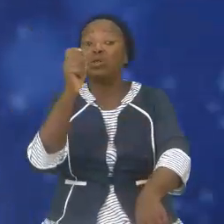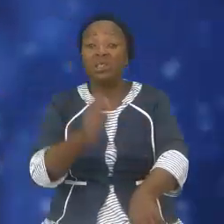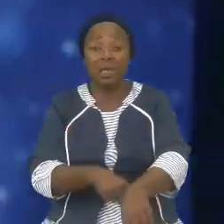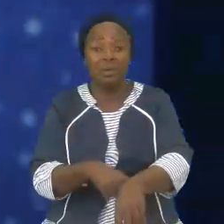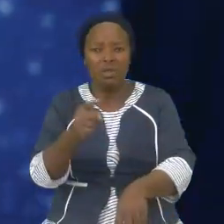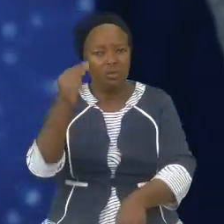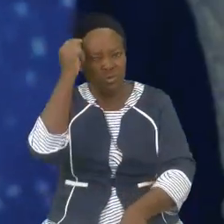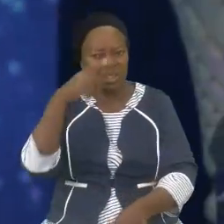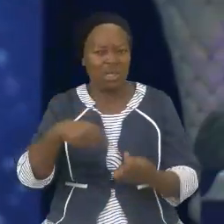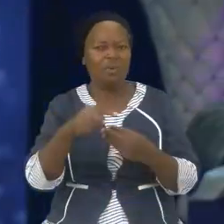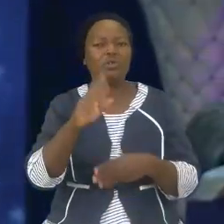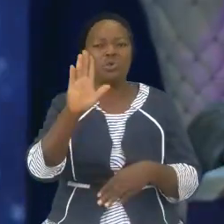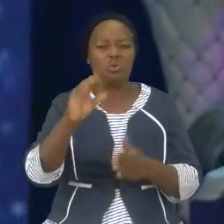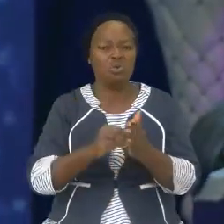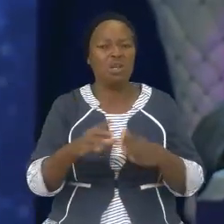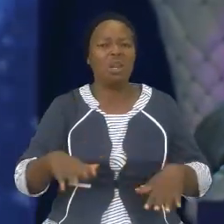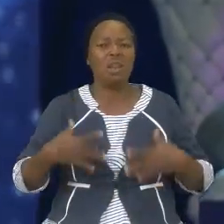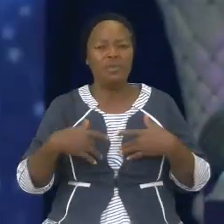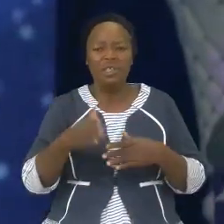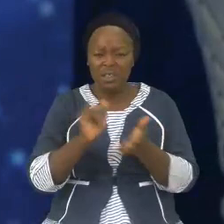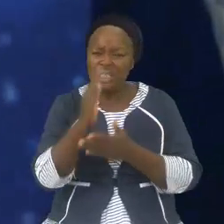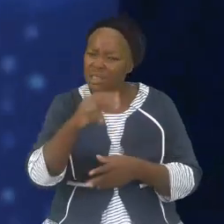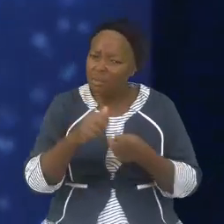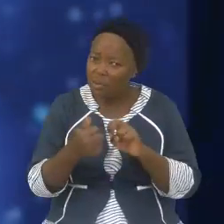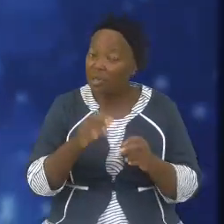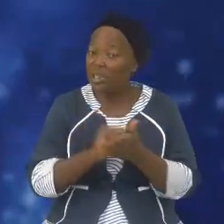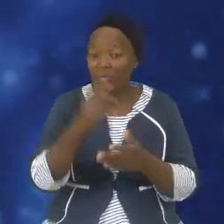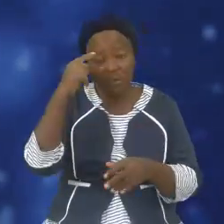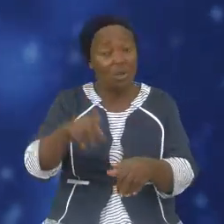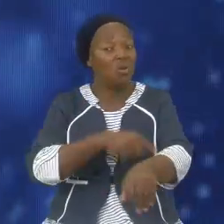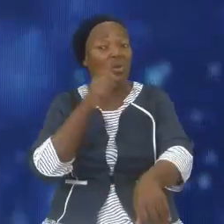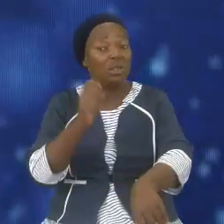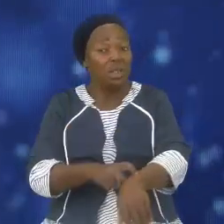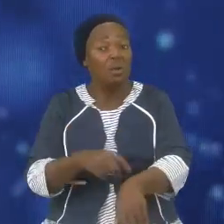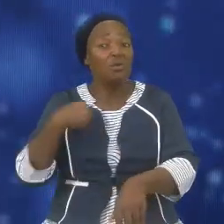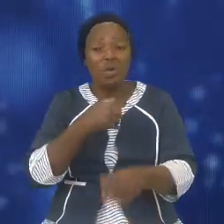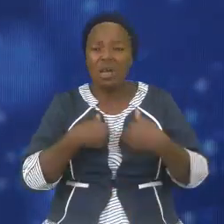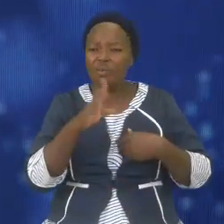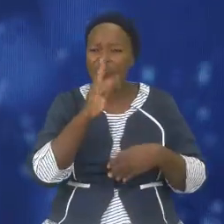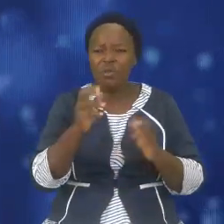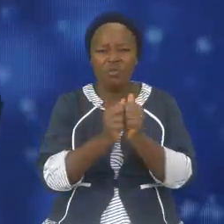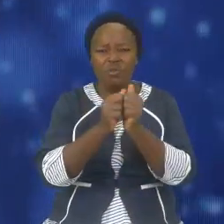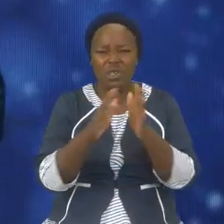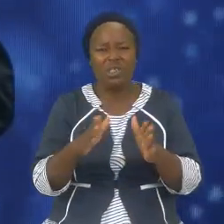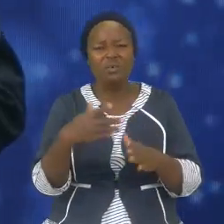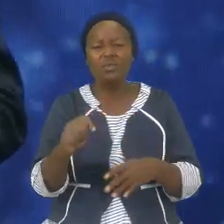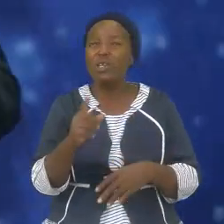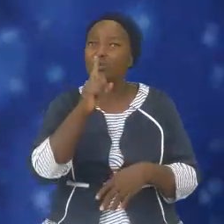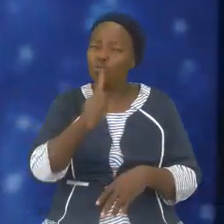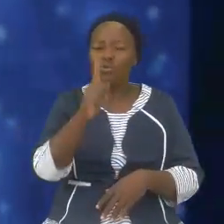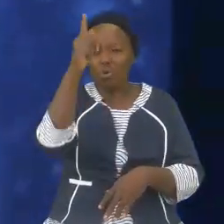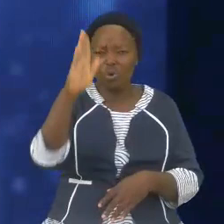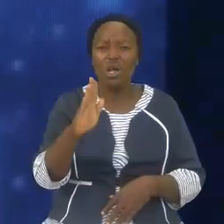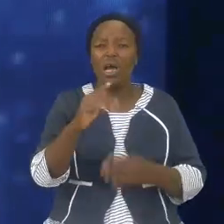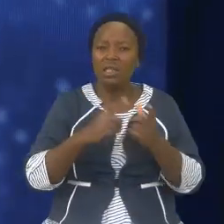about your life. That's a problem, that for a long season, we had been without the true God. We